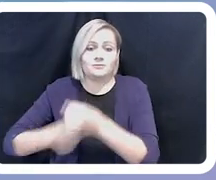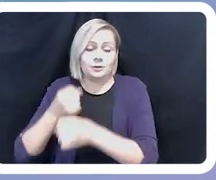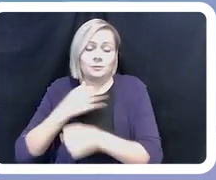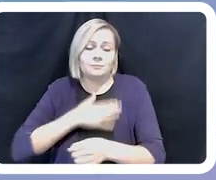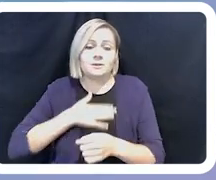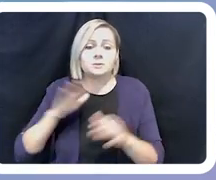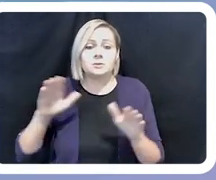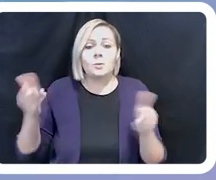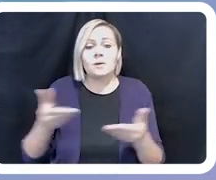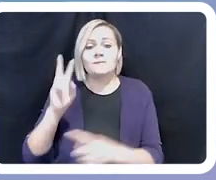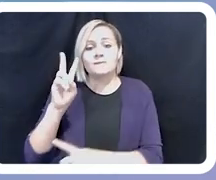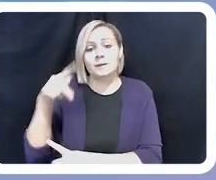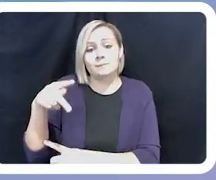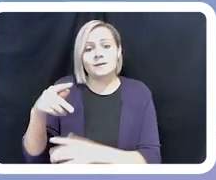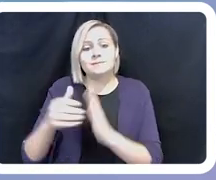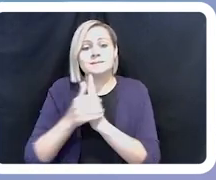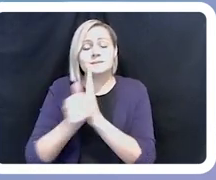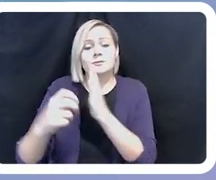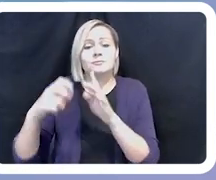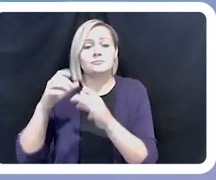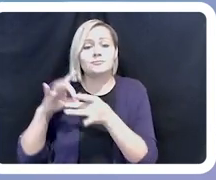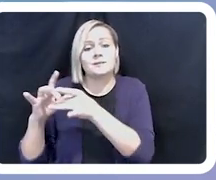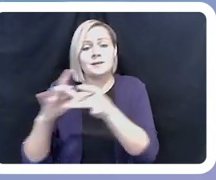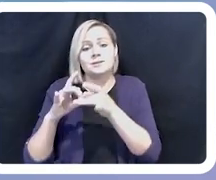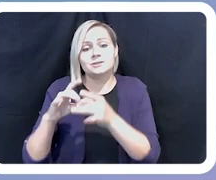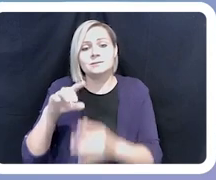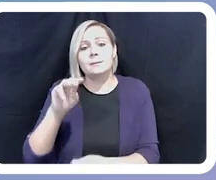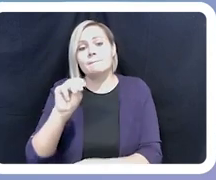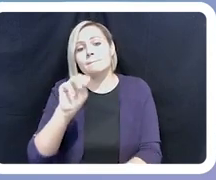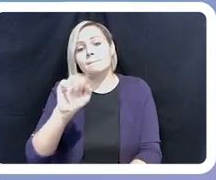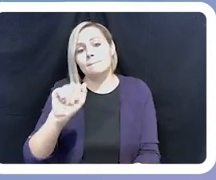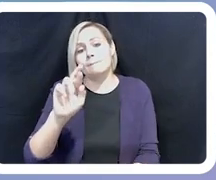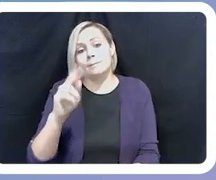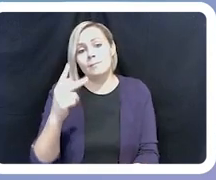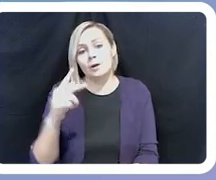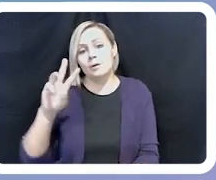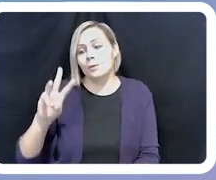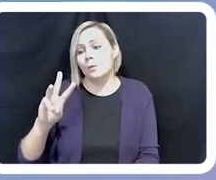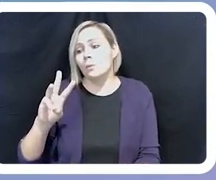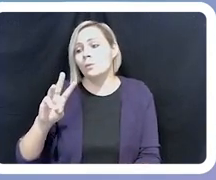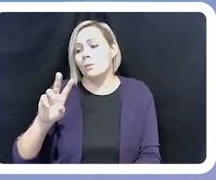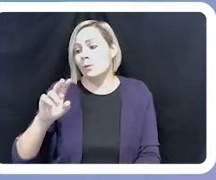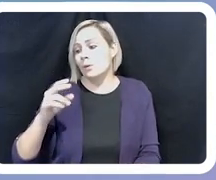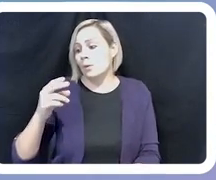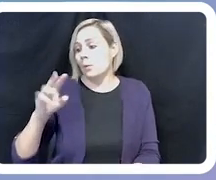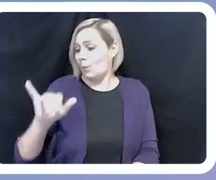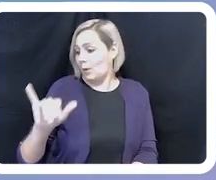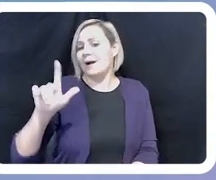Please welcome the Vice President of Talent Relations, Mr. Mark Wiley.